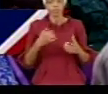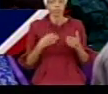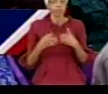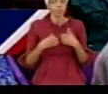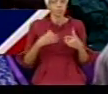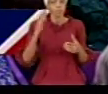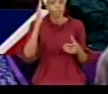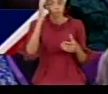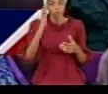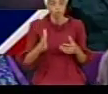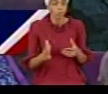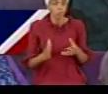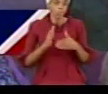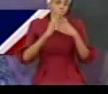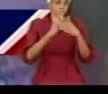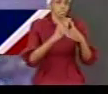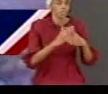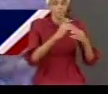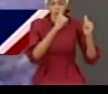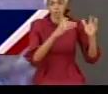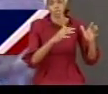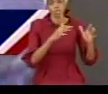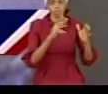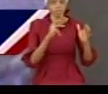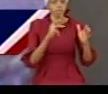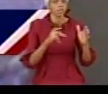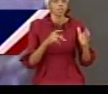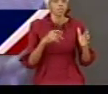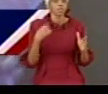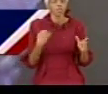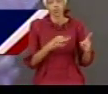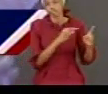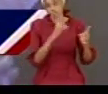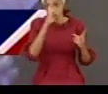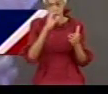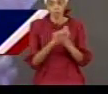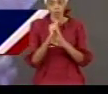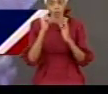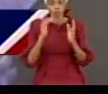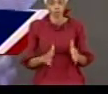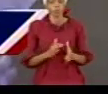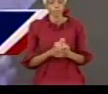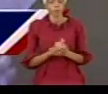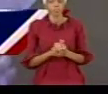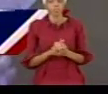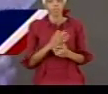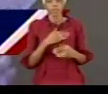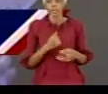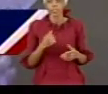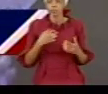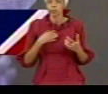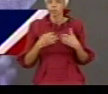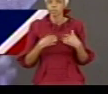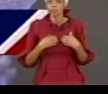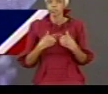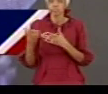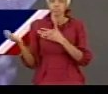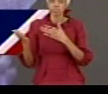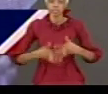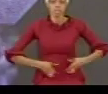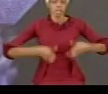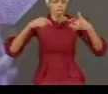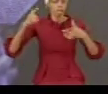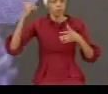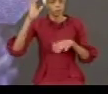them an ingrate. Thank you. It kills faith and it incurs God's wrath. In Exodus chapter